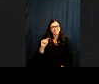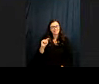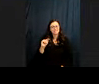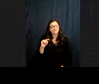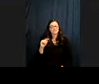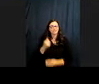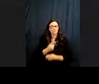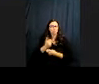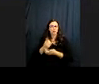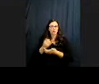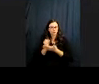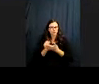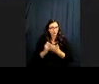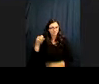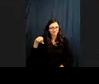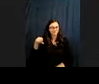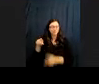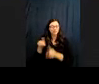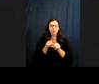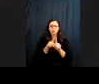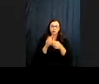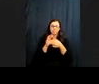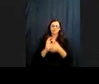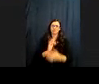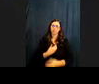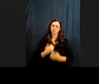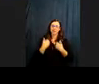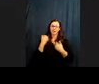but it's also about, you know, our lives too.